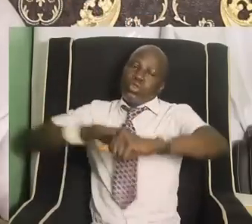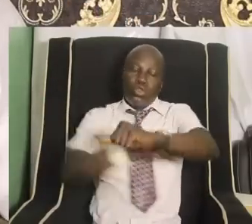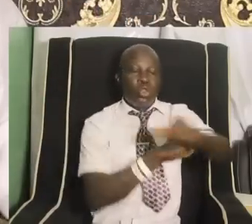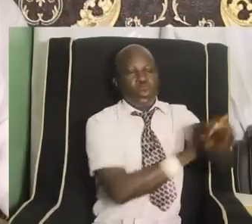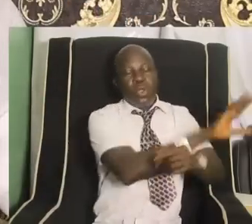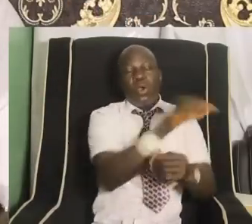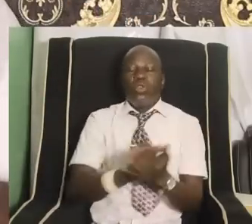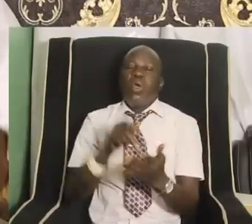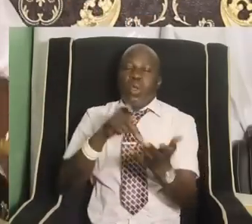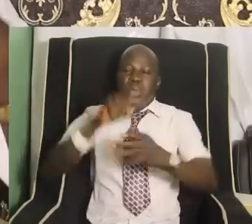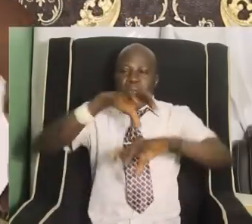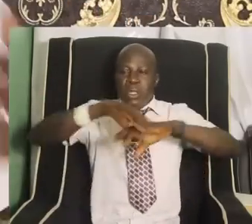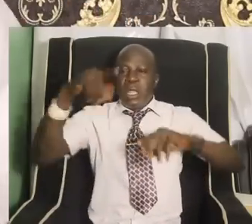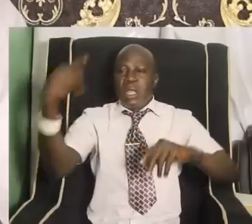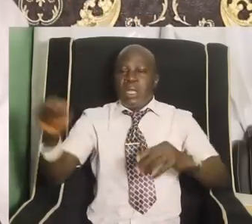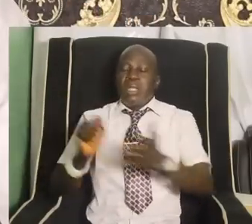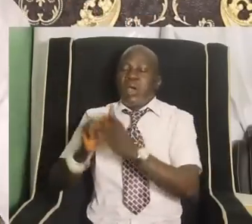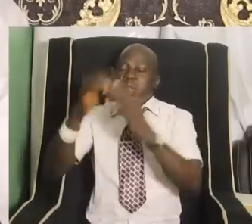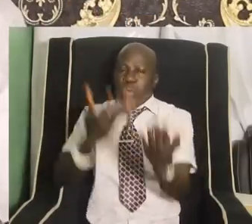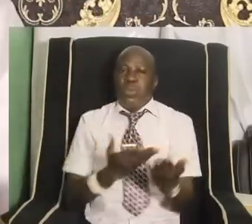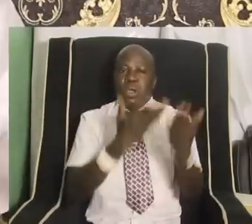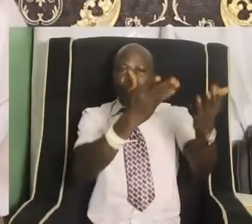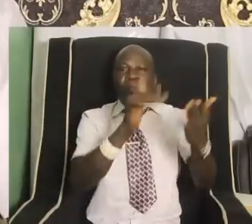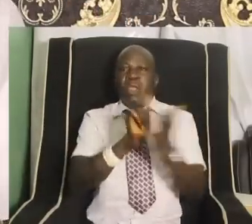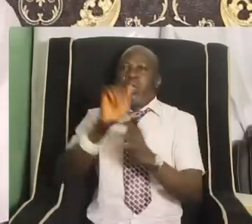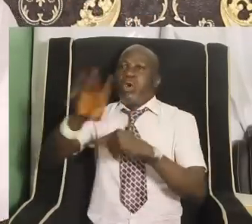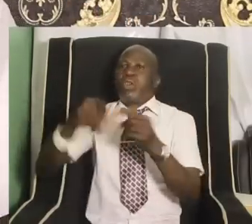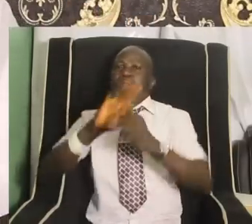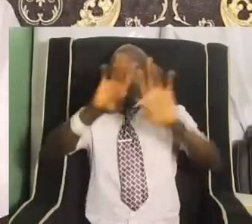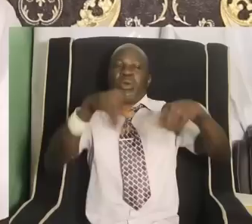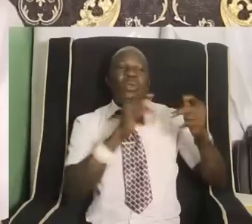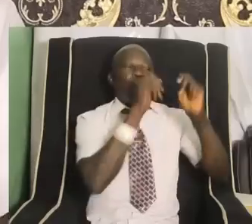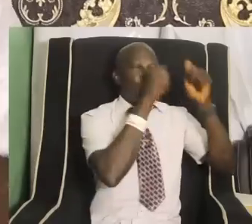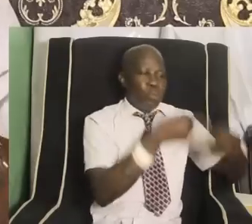person, you want to pay your time,